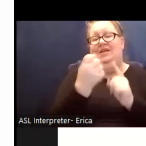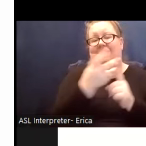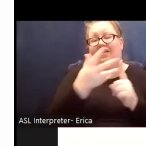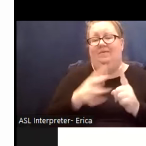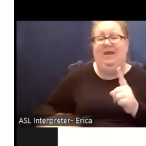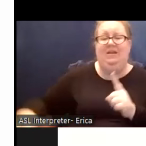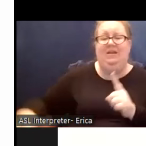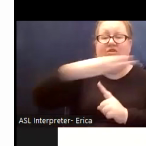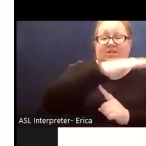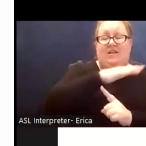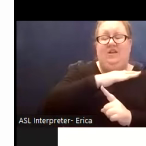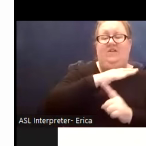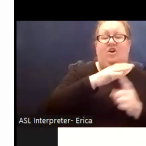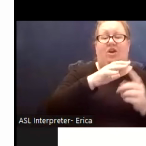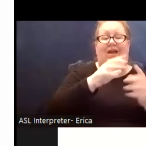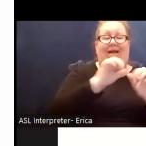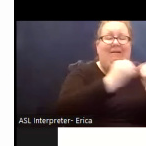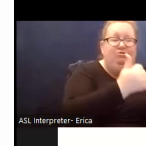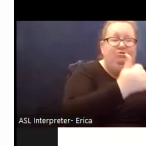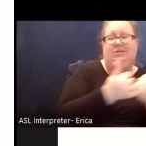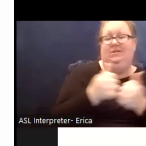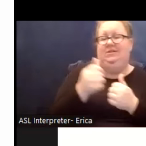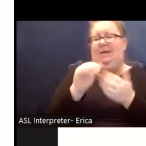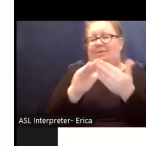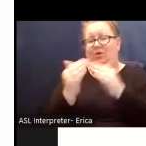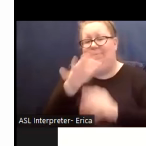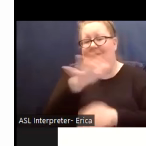agencies and municipalities.